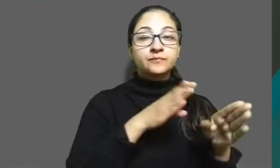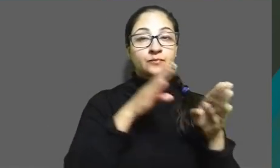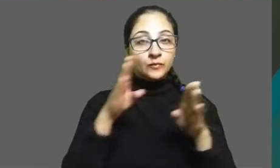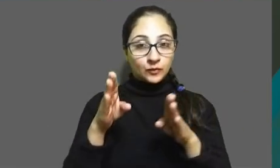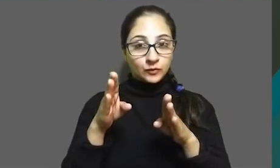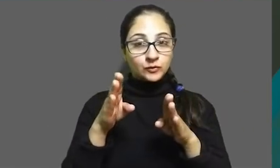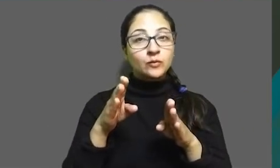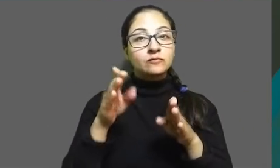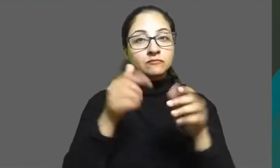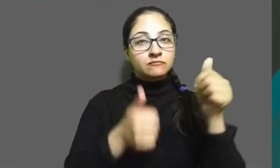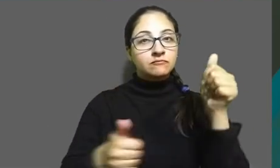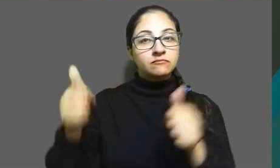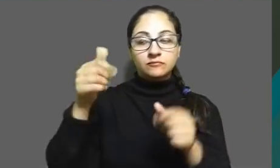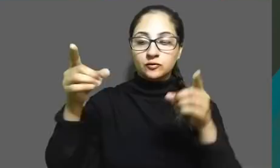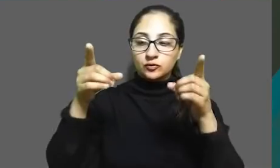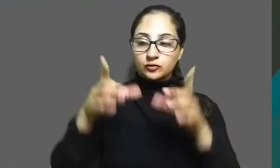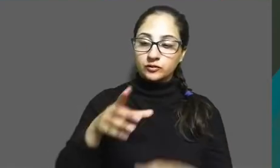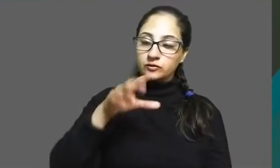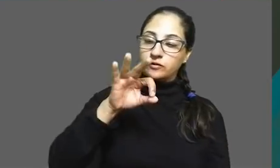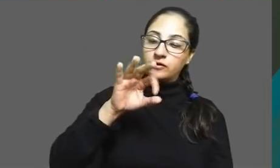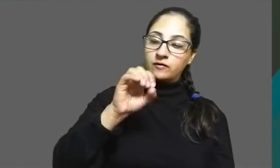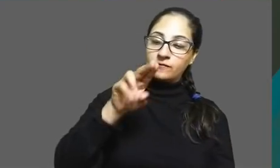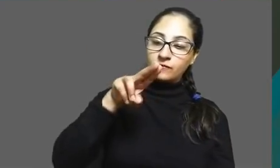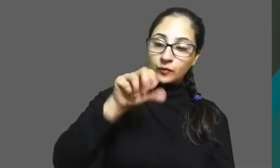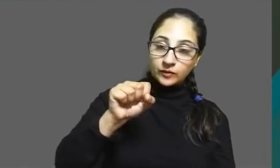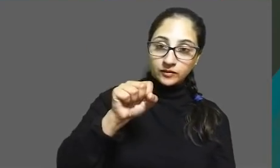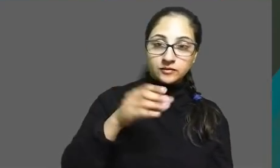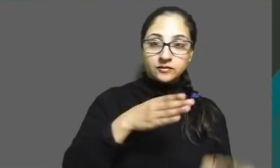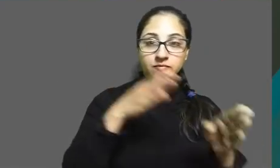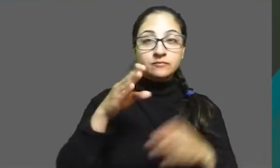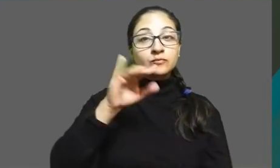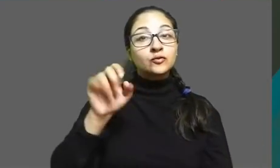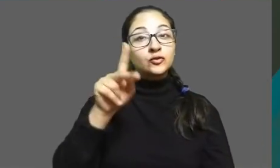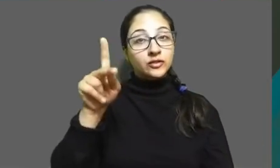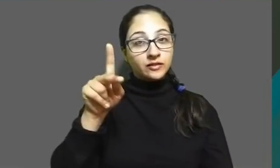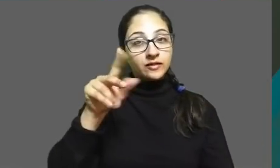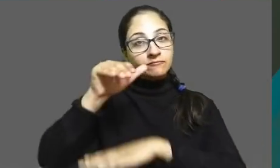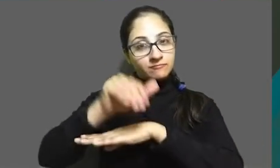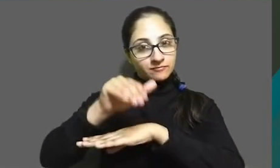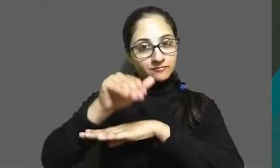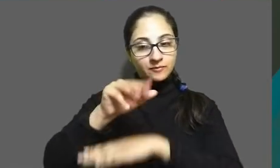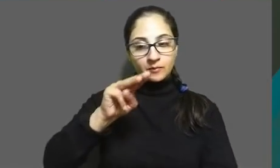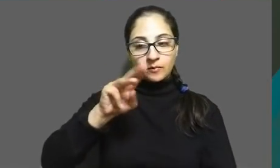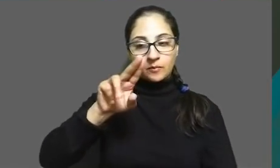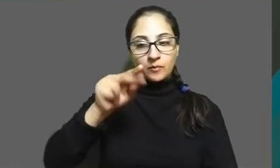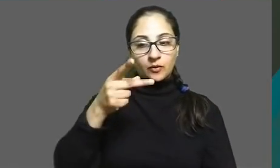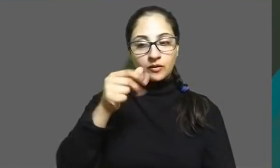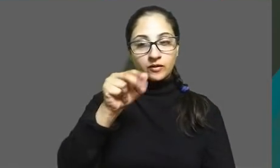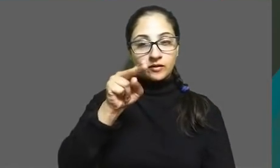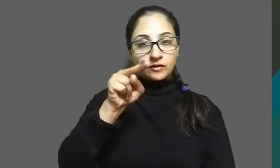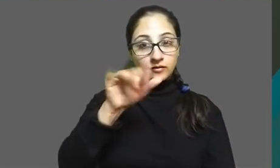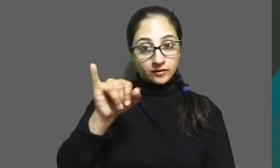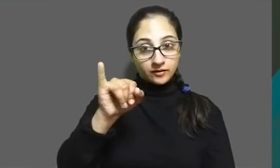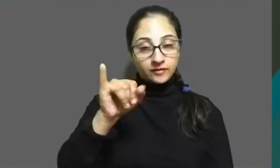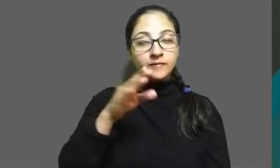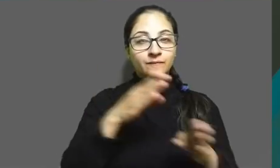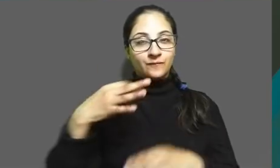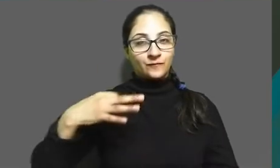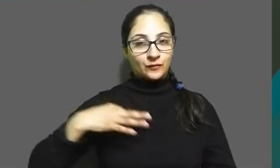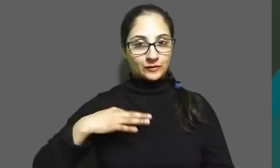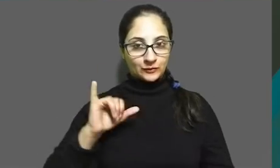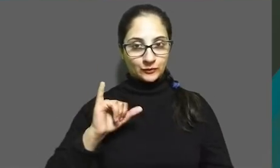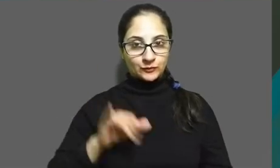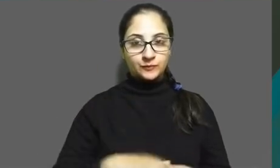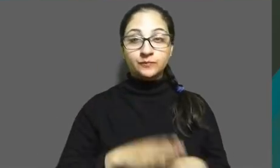was Jamati Mukhyani Saiba and IVC captain, so her seva runs deep.